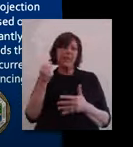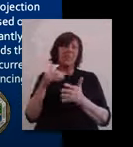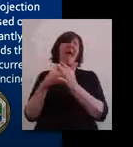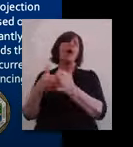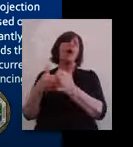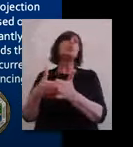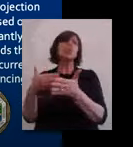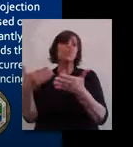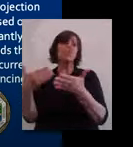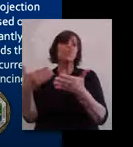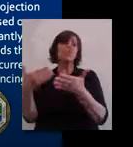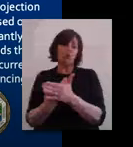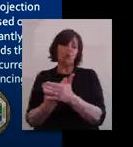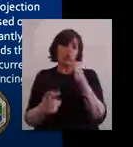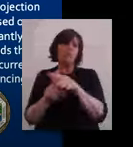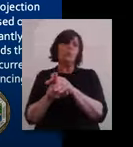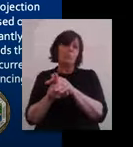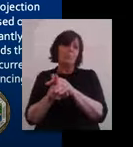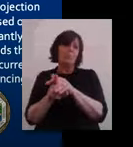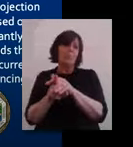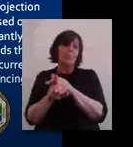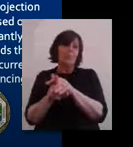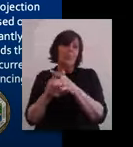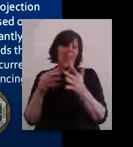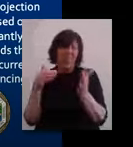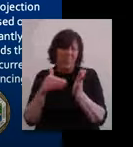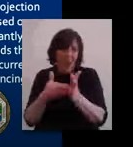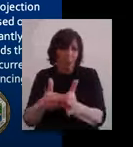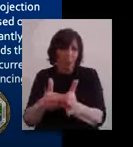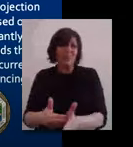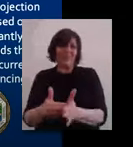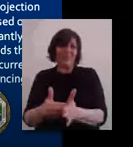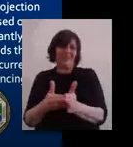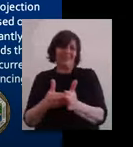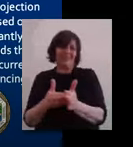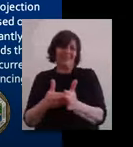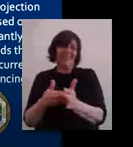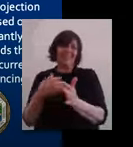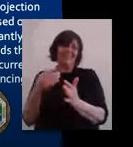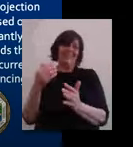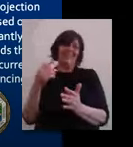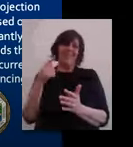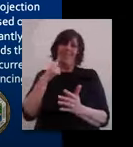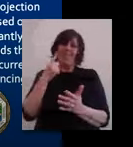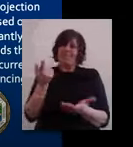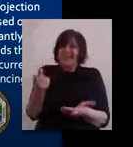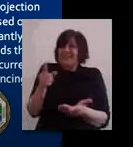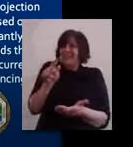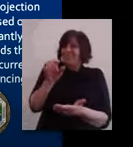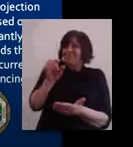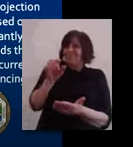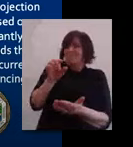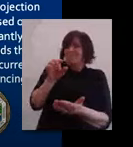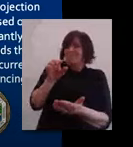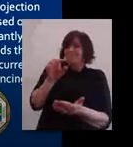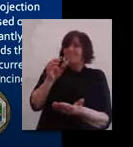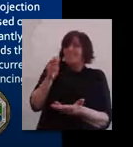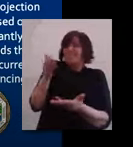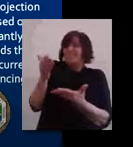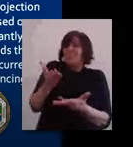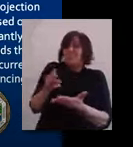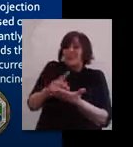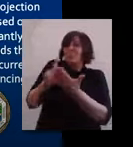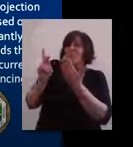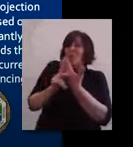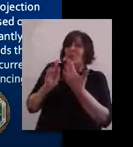Actually, I should say that. We have thousands of new cases for a lot of these social service programs that our staff is working on,